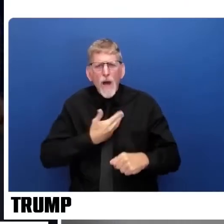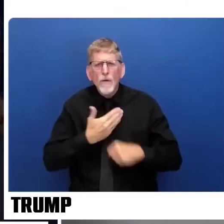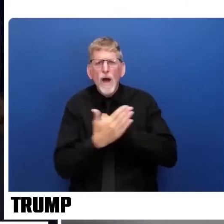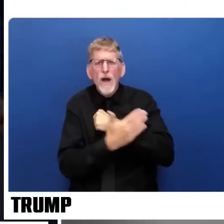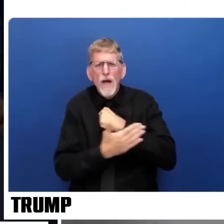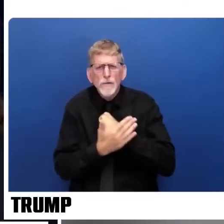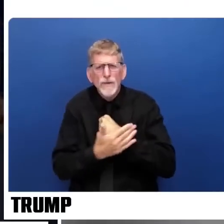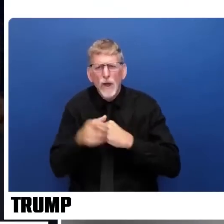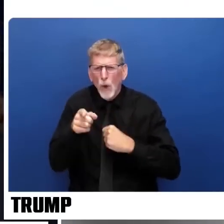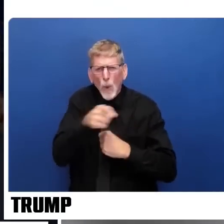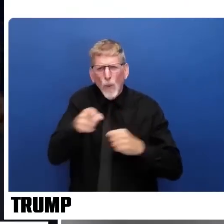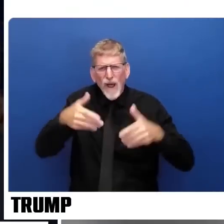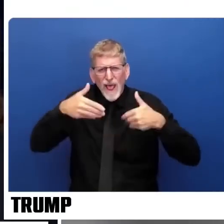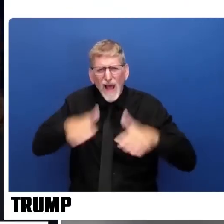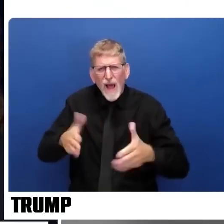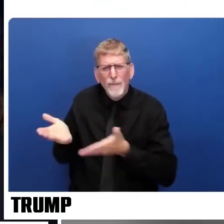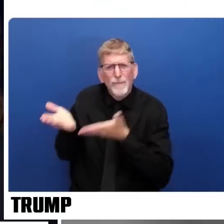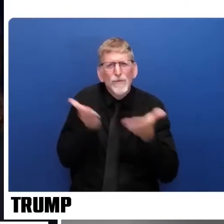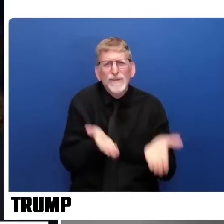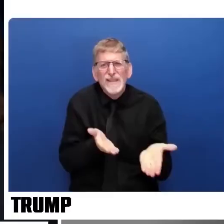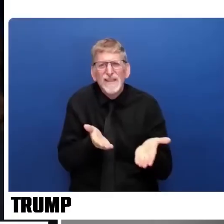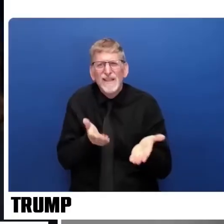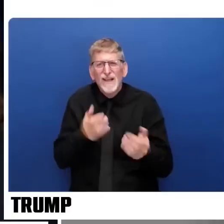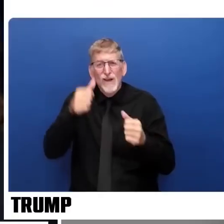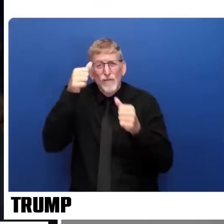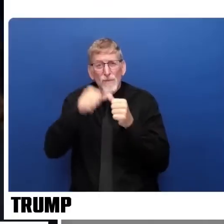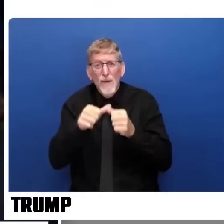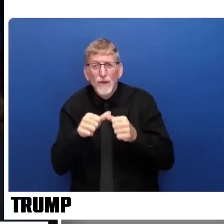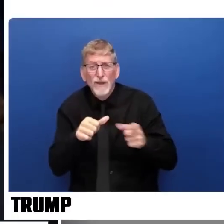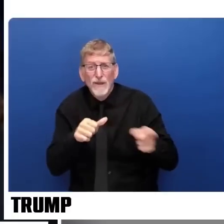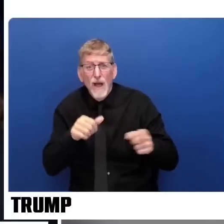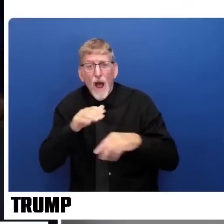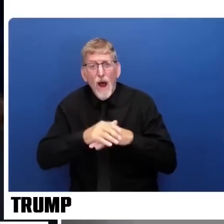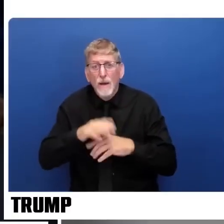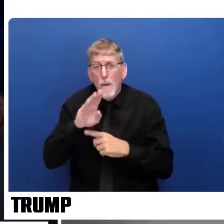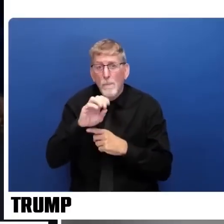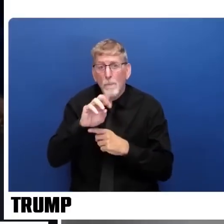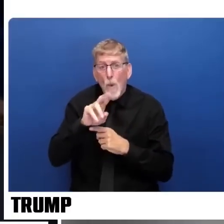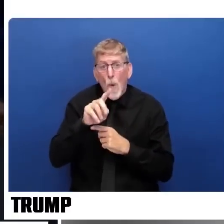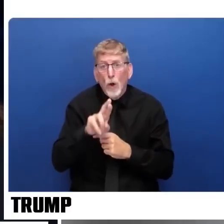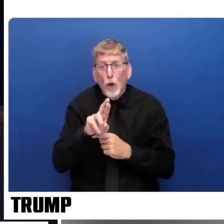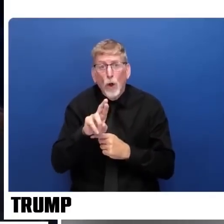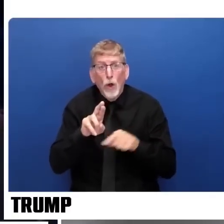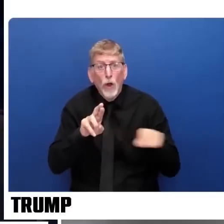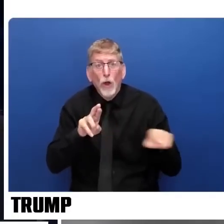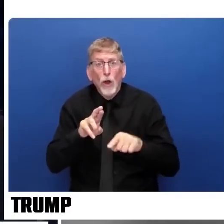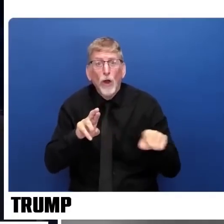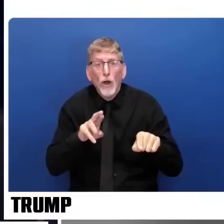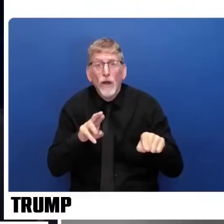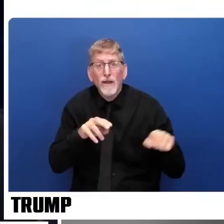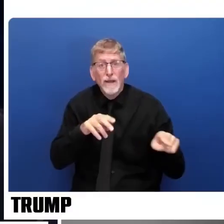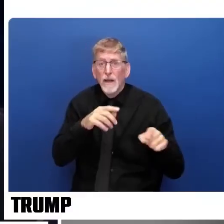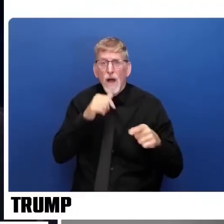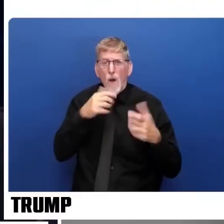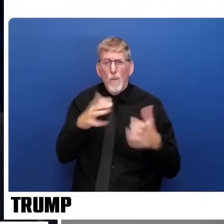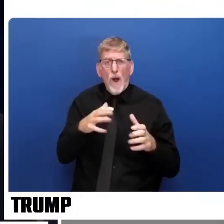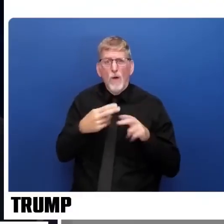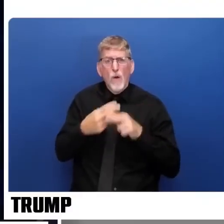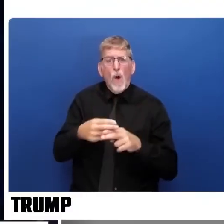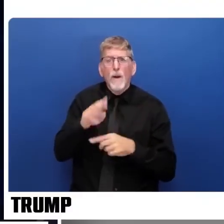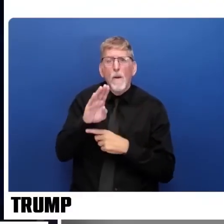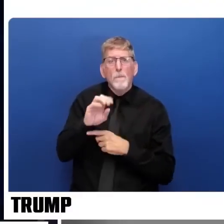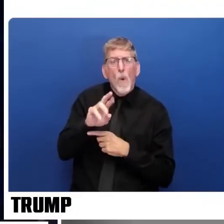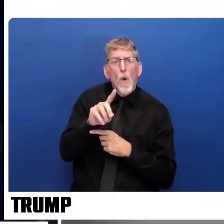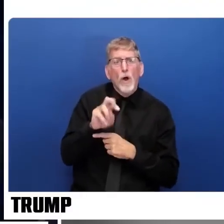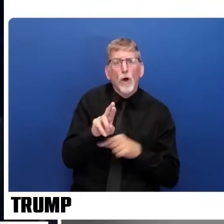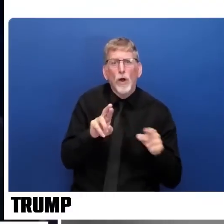czar. Remember that. She was the border czar. She doesn't want to be called the border czar because she's embarrassed by the border. In fact, she said at the beginning, oh, I'm surprised